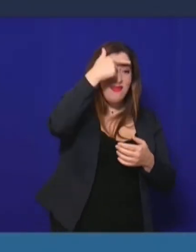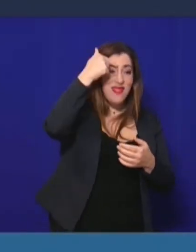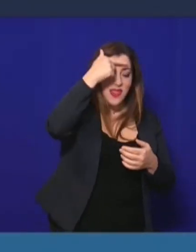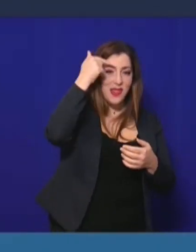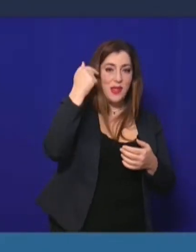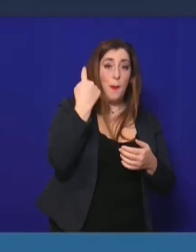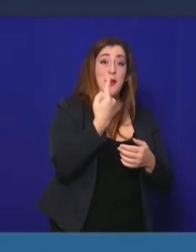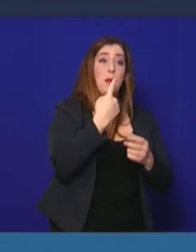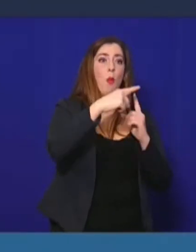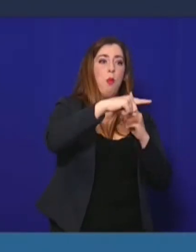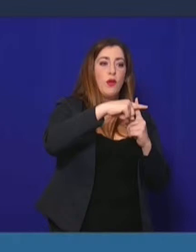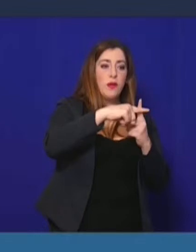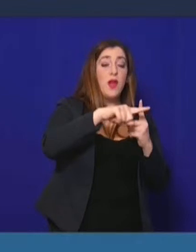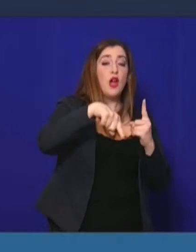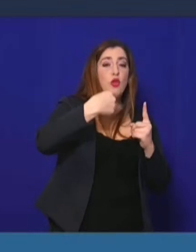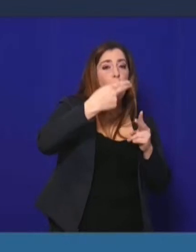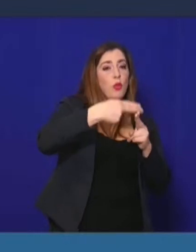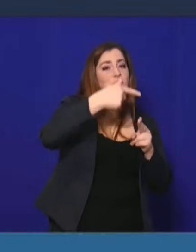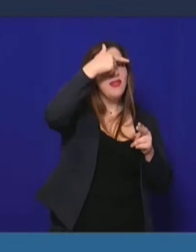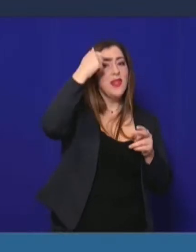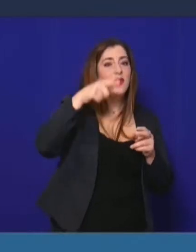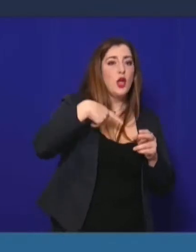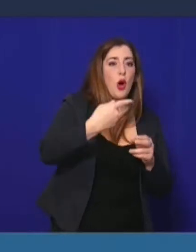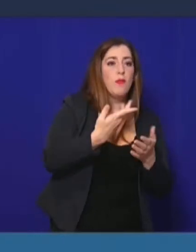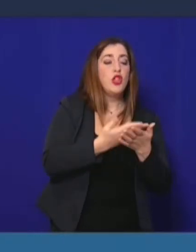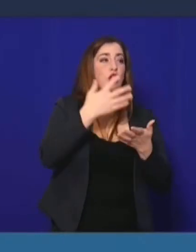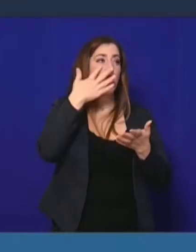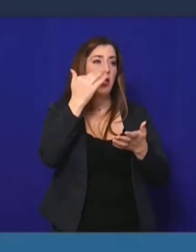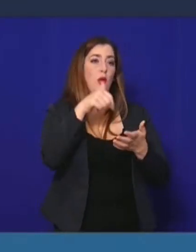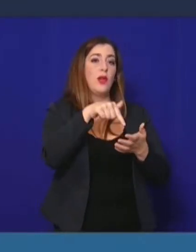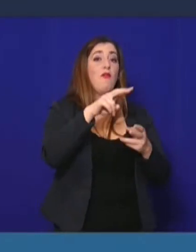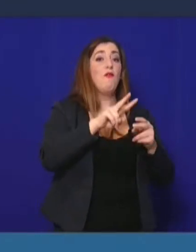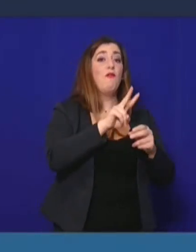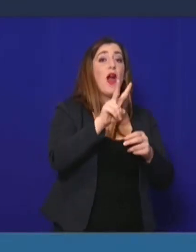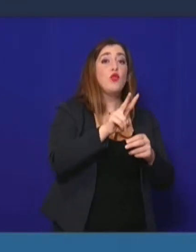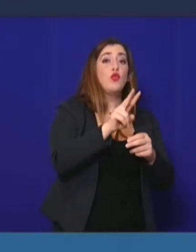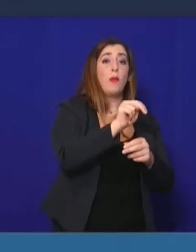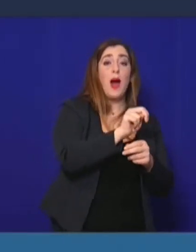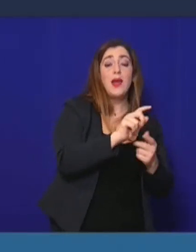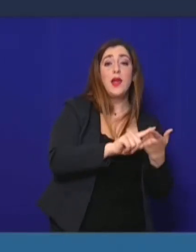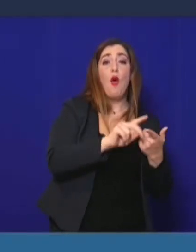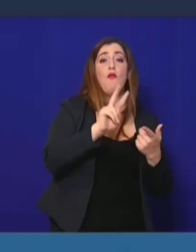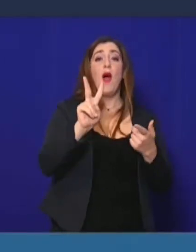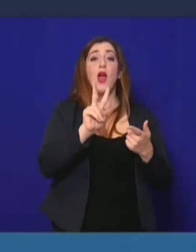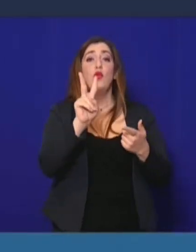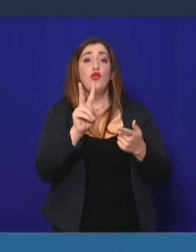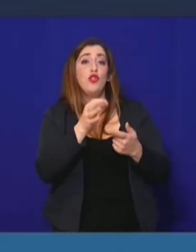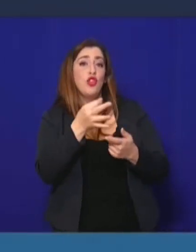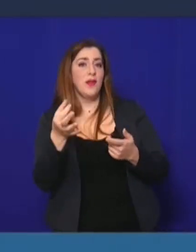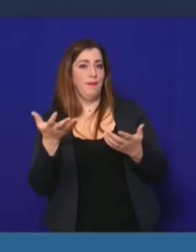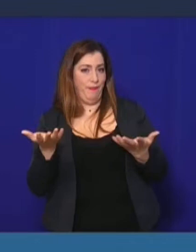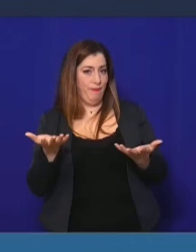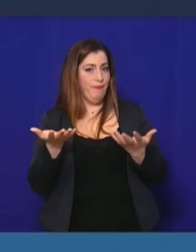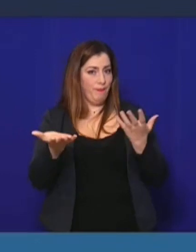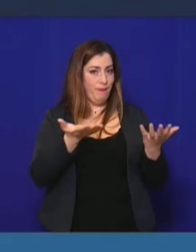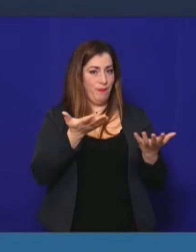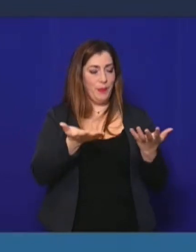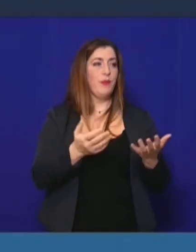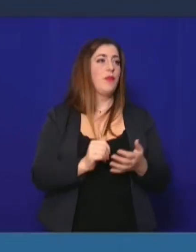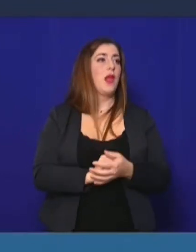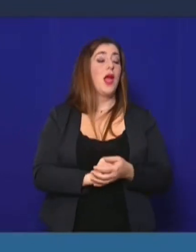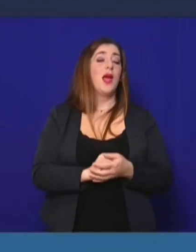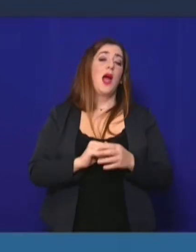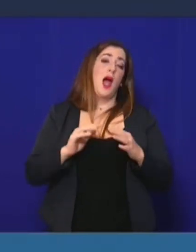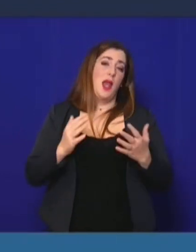in-nies li huma f'kuntatt magħhom u min-naħa tal-kumplament tal-popolazzjoni importanti li nibqgħu viġilanti u nibqgħu insegwu l-mezzi